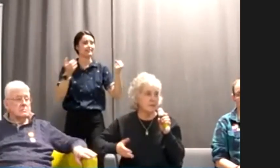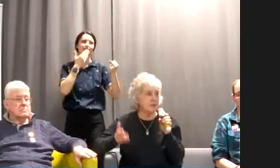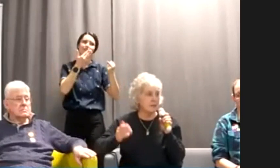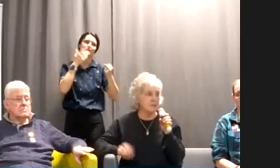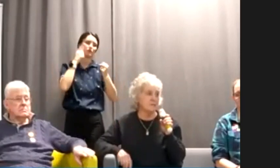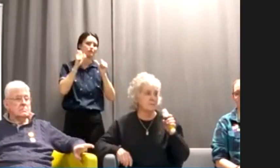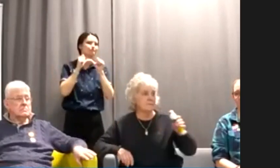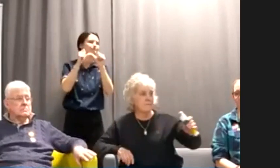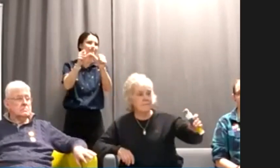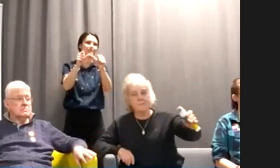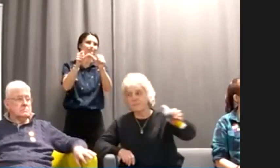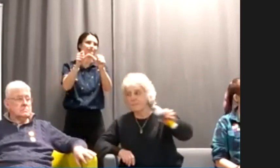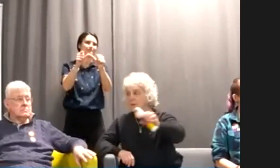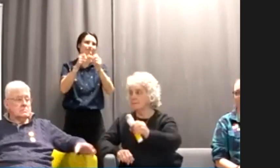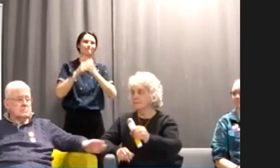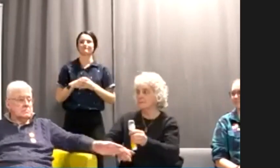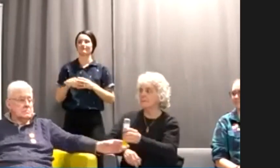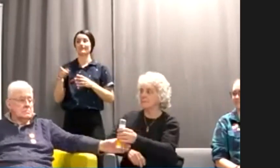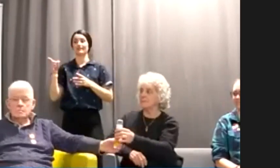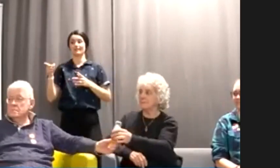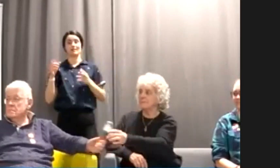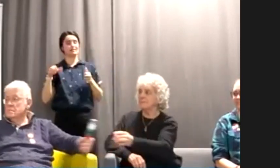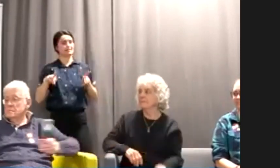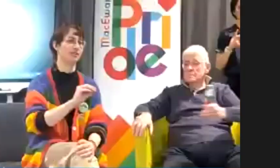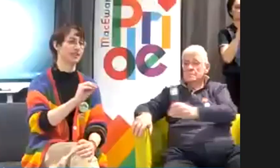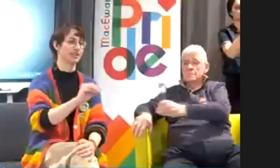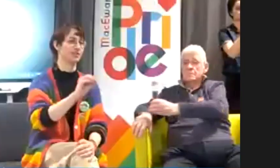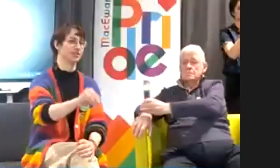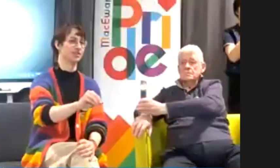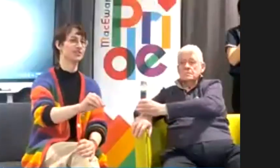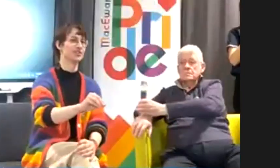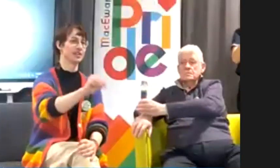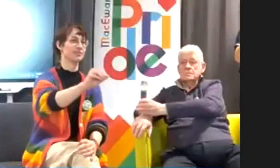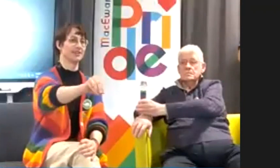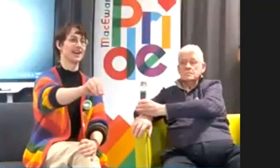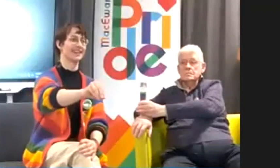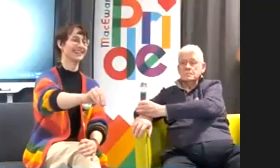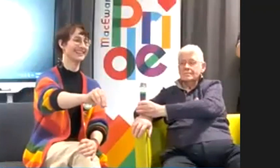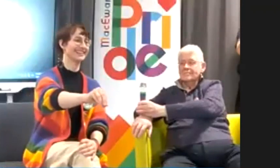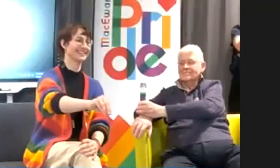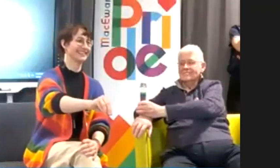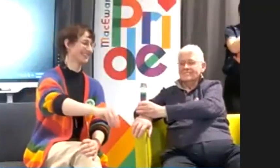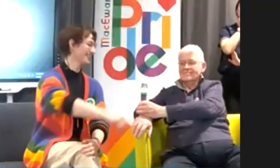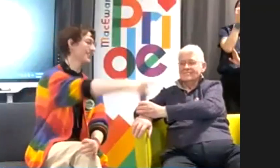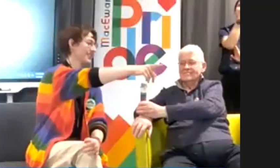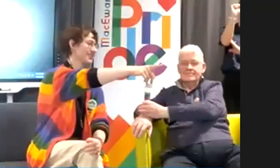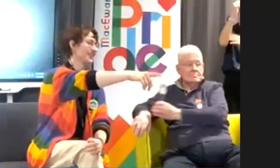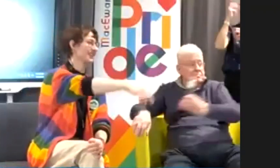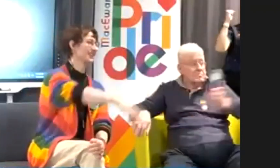and carrying on. Being yourself and loving yourself is the most radical thing that you can do. So keep doing that. Yeah, do